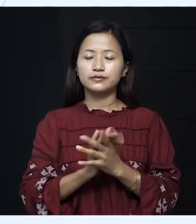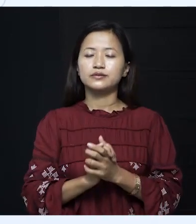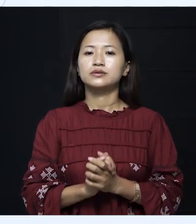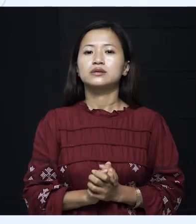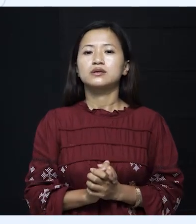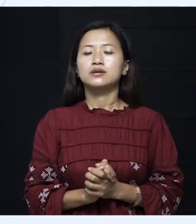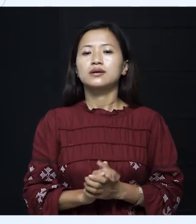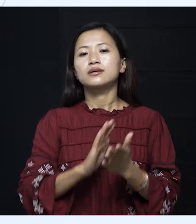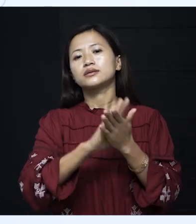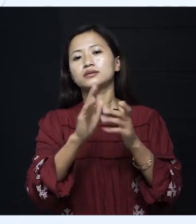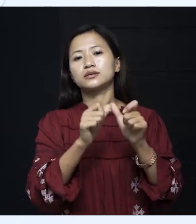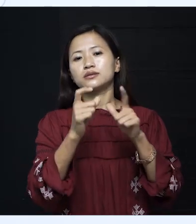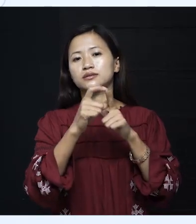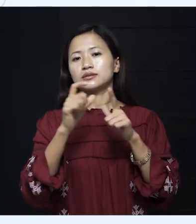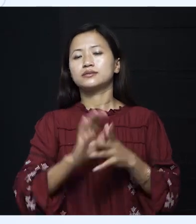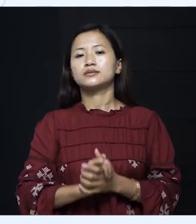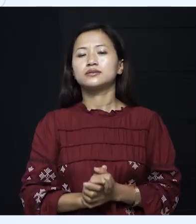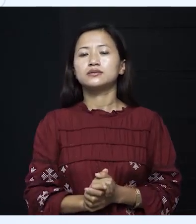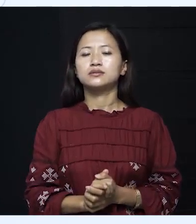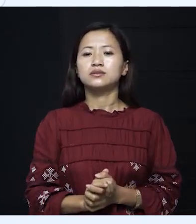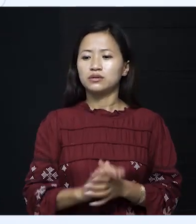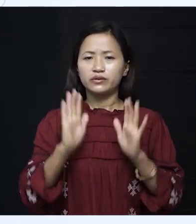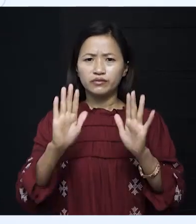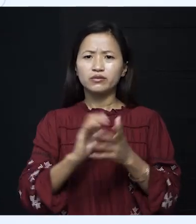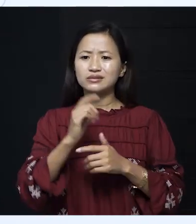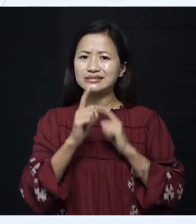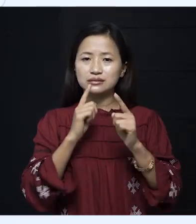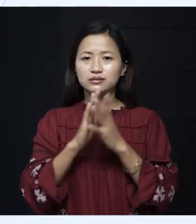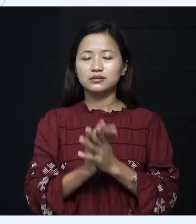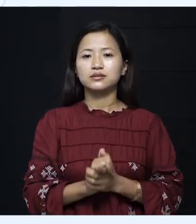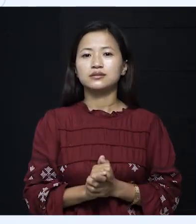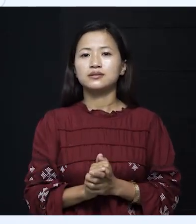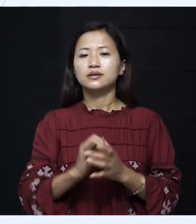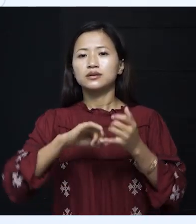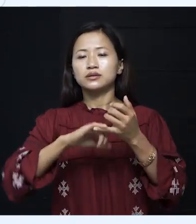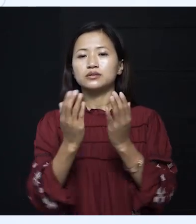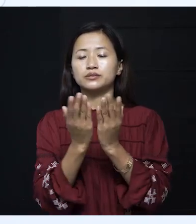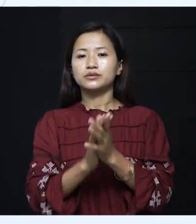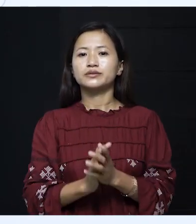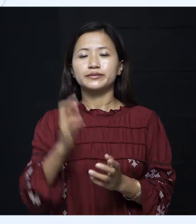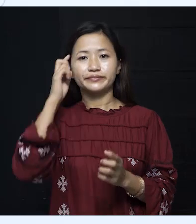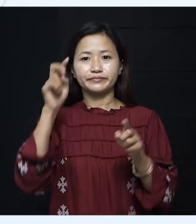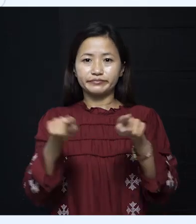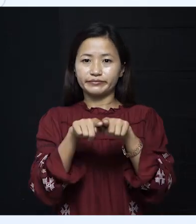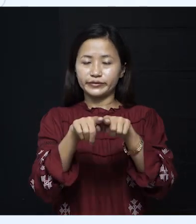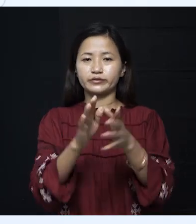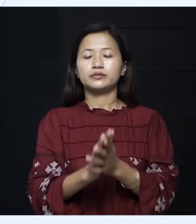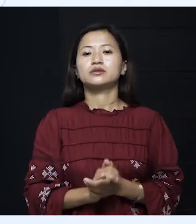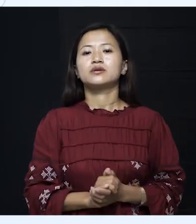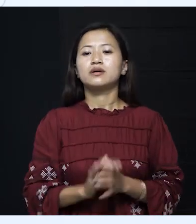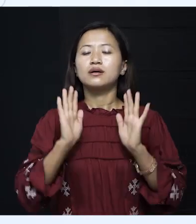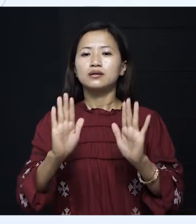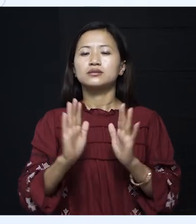and had. So we have already discussed subject-verb agreement, so you would know the difference between has